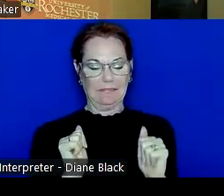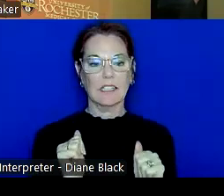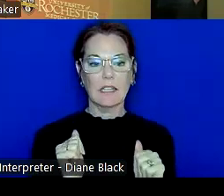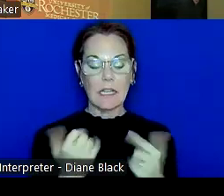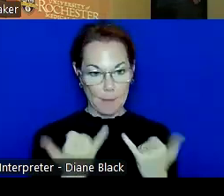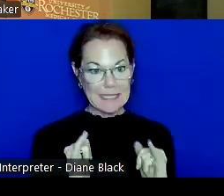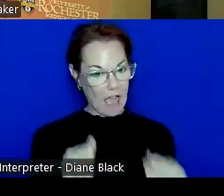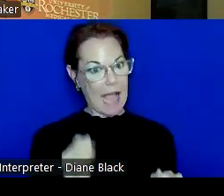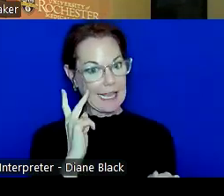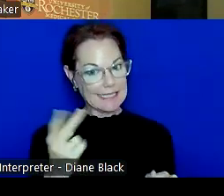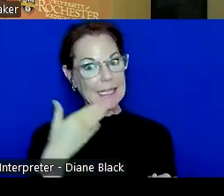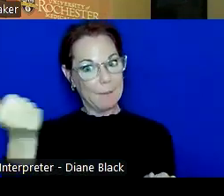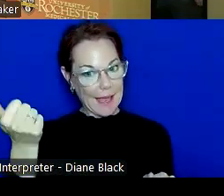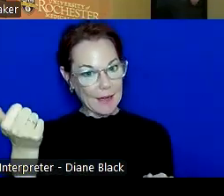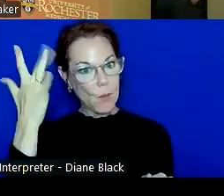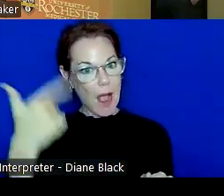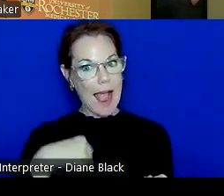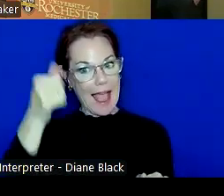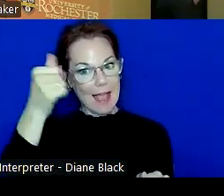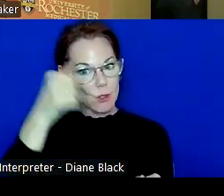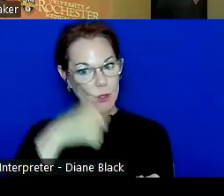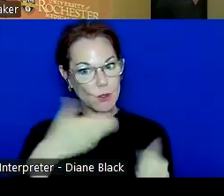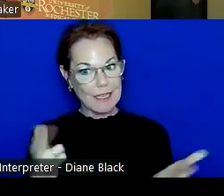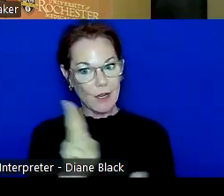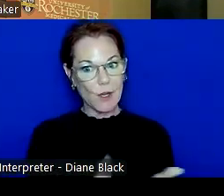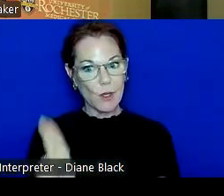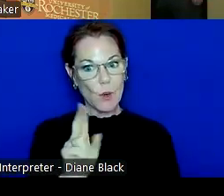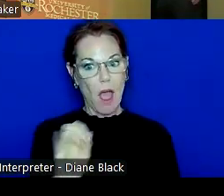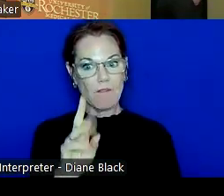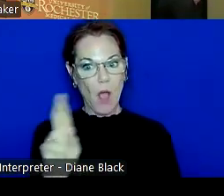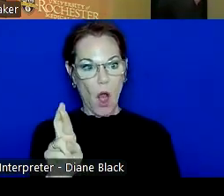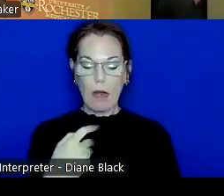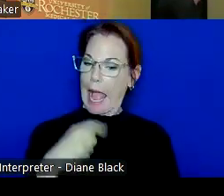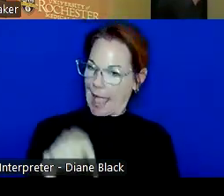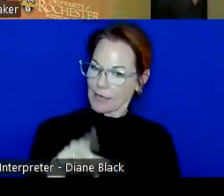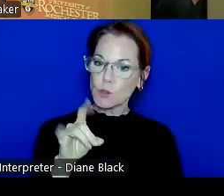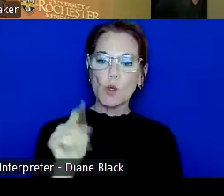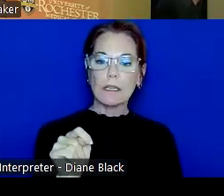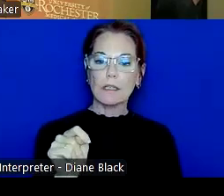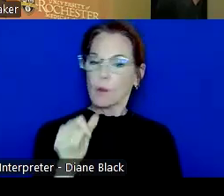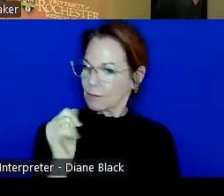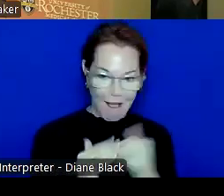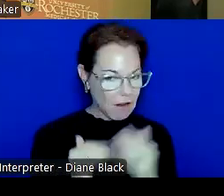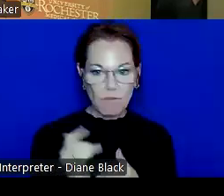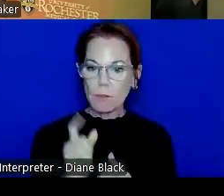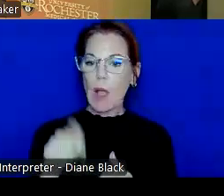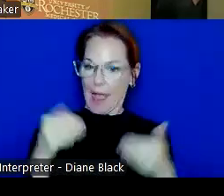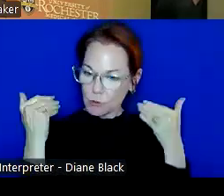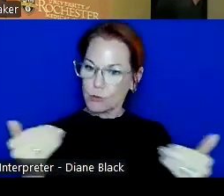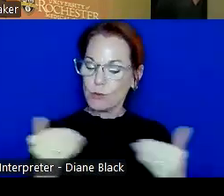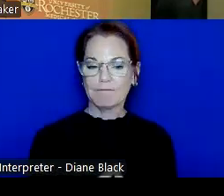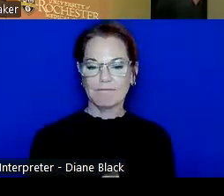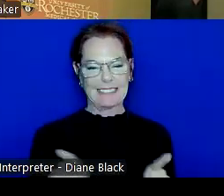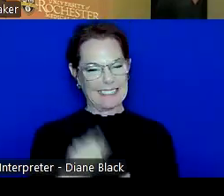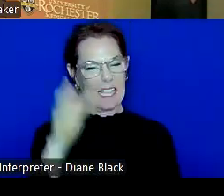see better because of my surgery at U of R a few years ago. You know what I mean? Like, we got to do it. I love it. Thank you. We have one